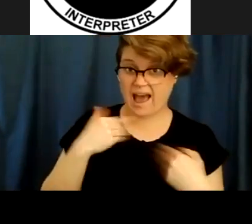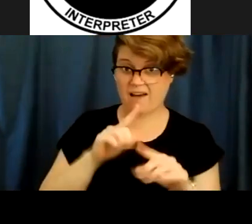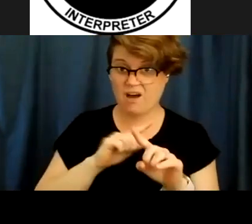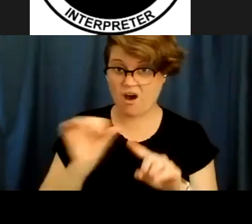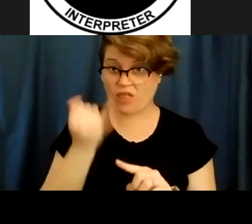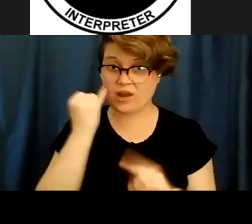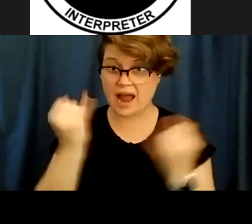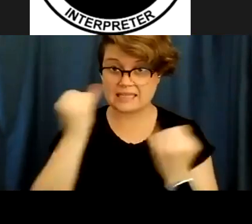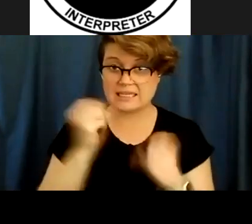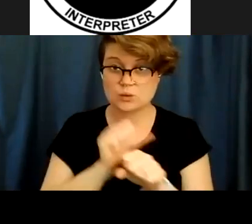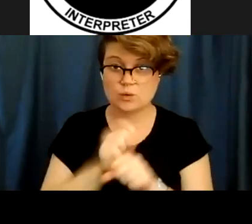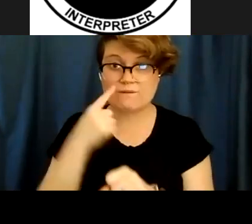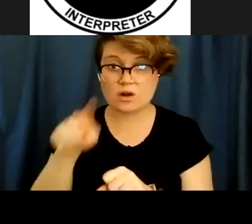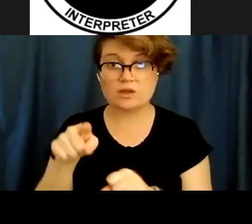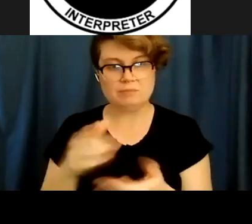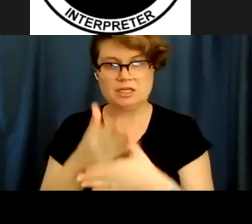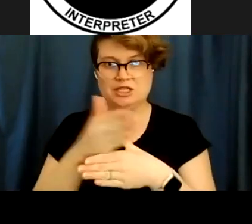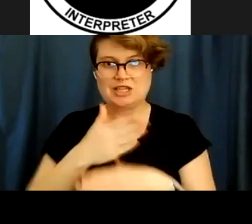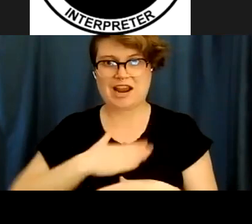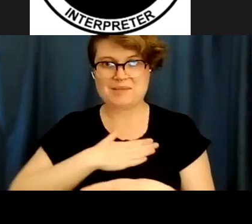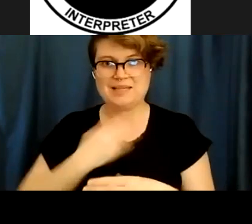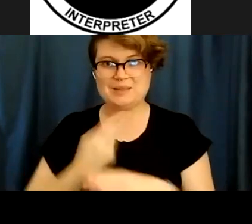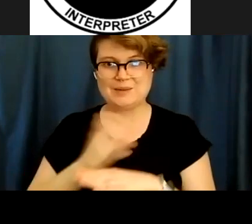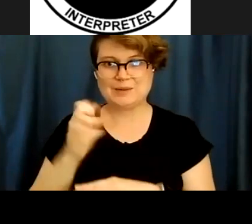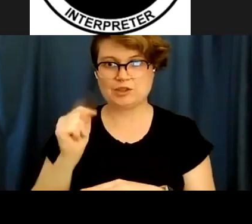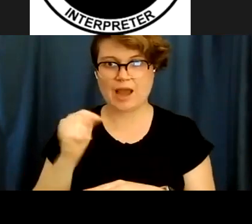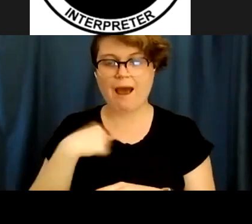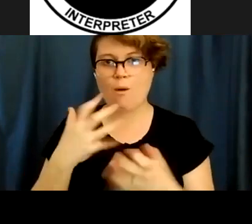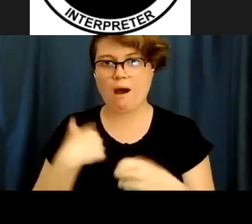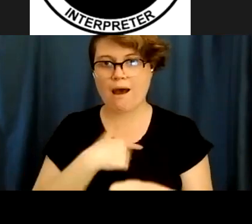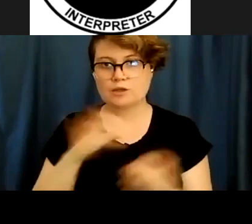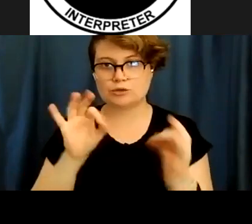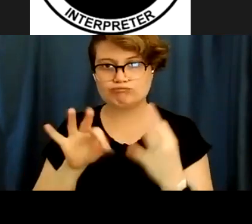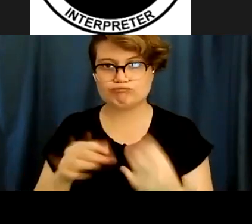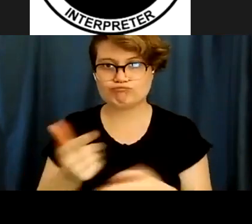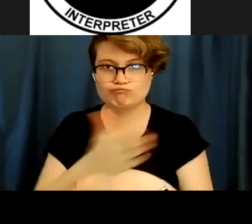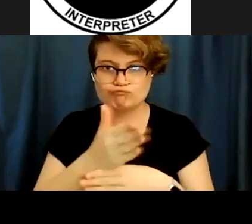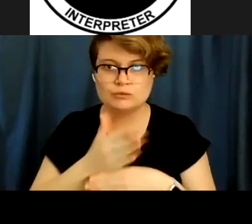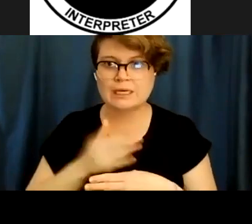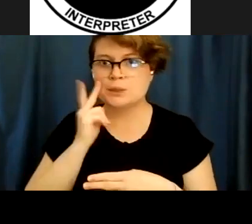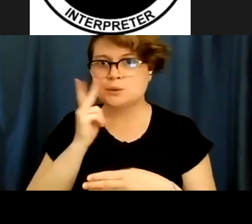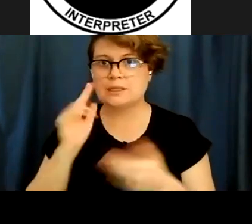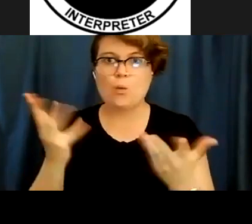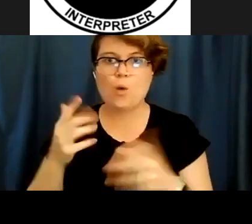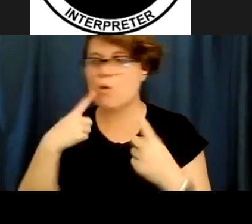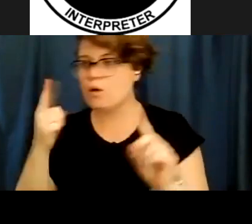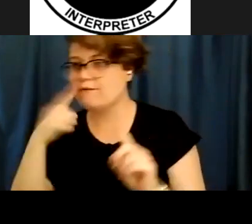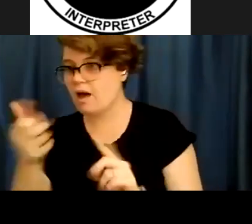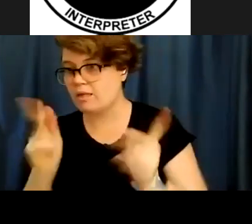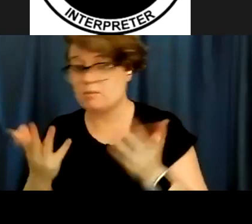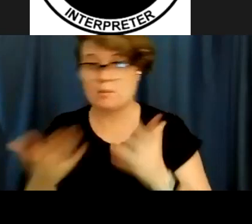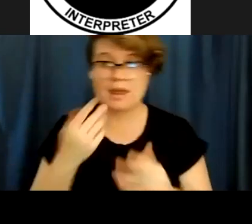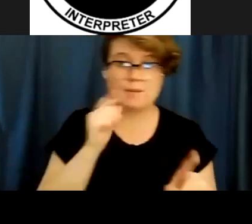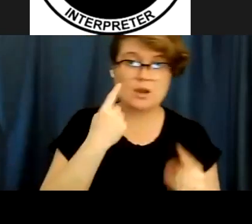of find community in navigating this virtual space together and see how things that have worked well for one of us can perhaps work well